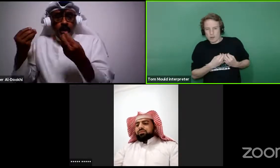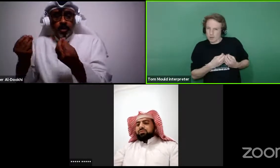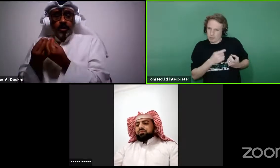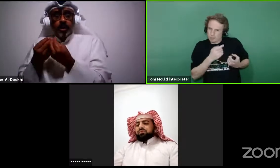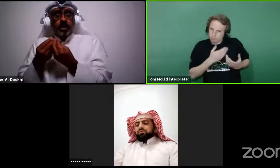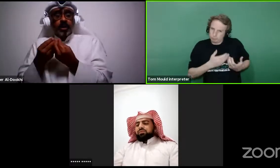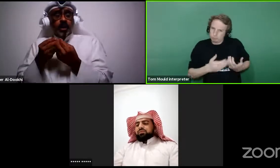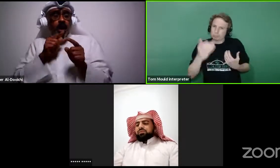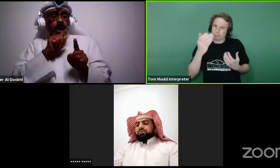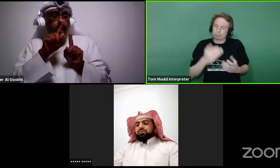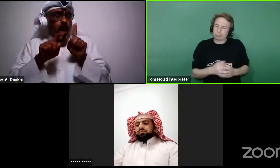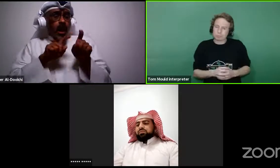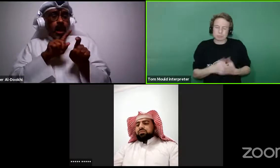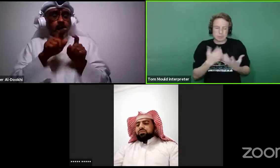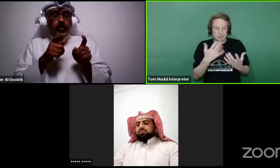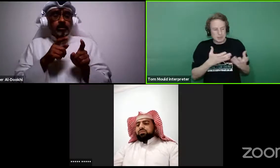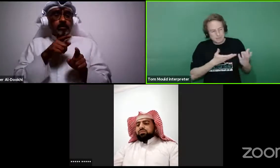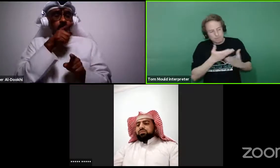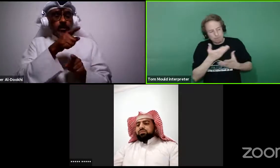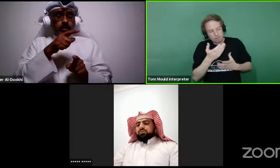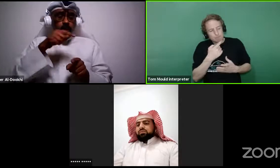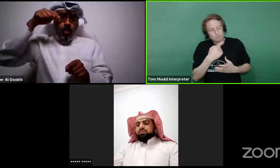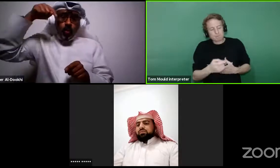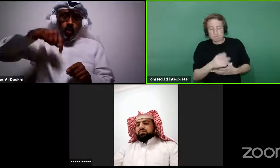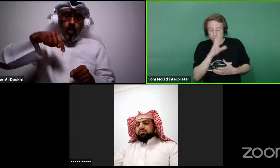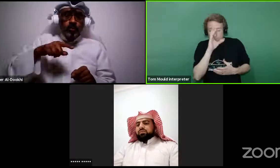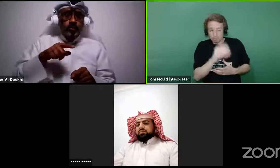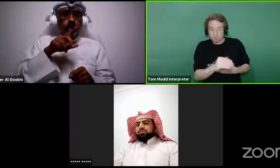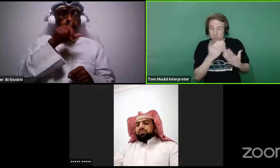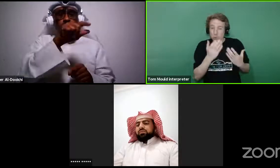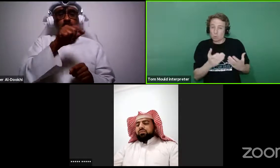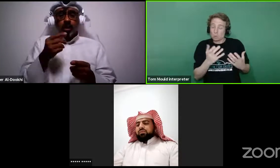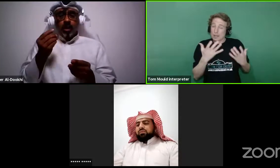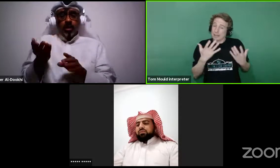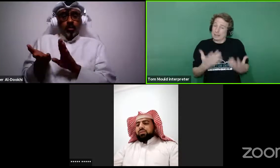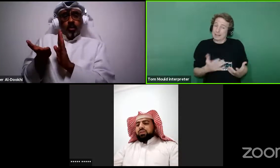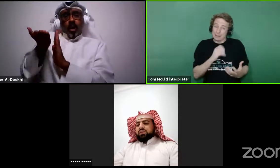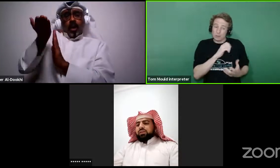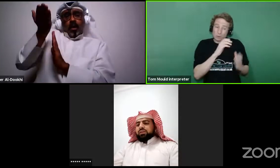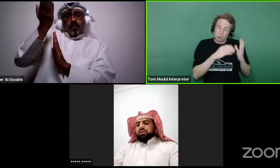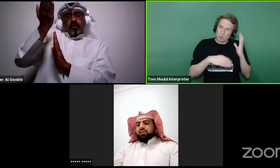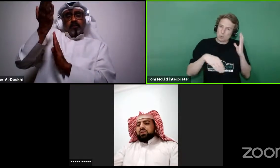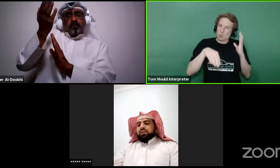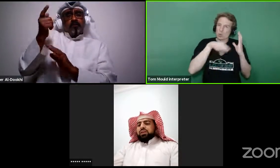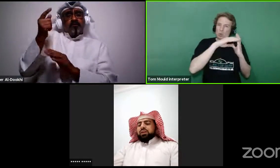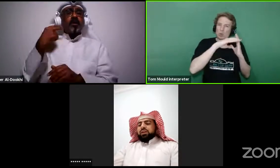said, "Verily this day you are with us high in rank and fully trusted."